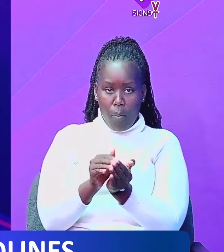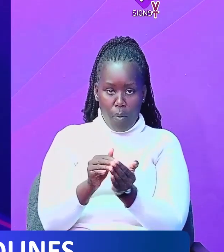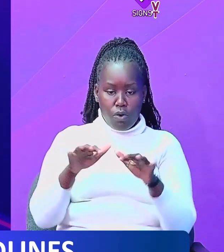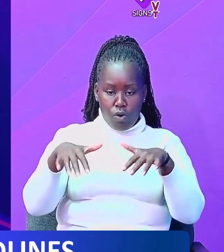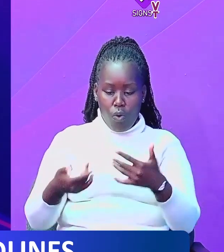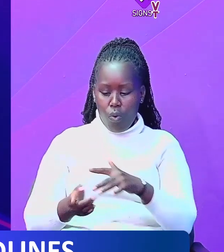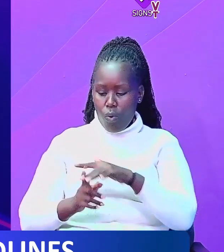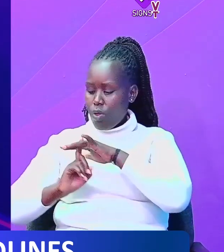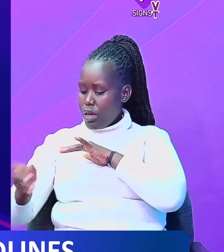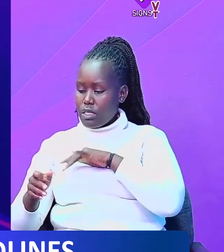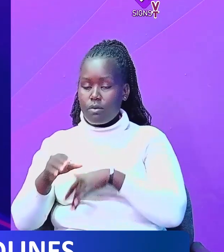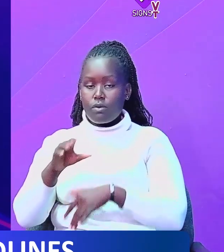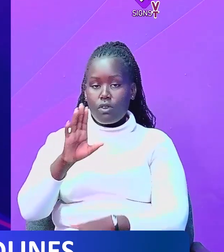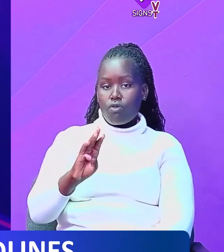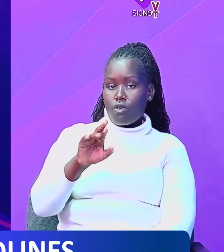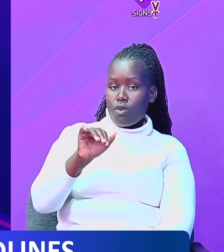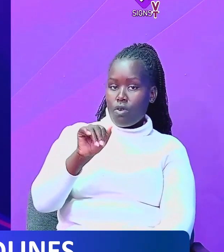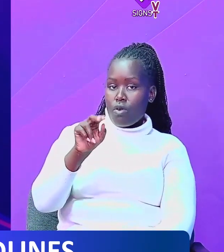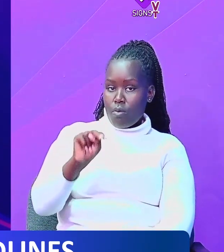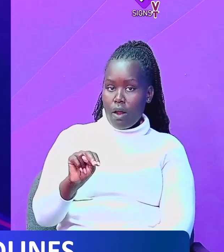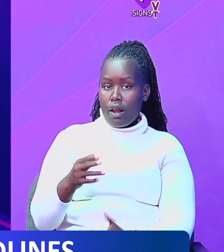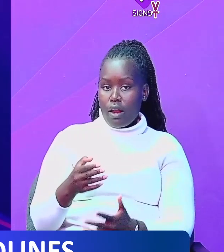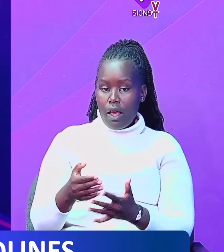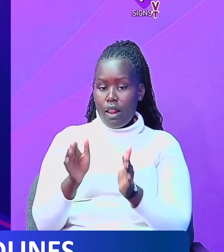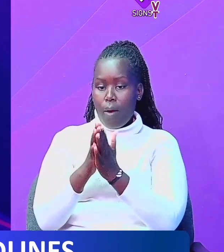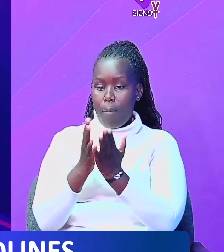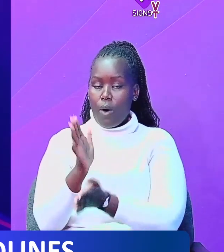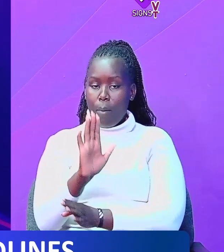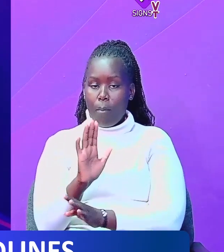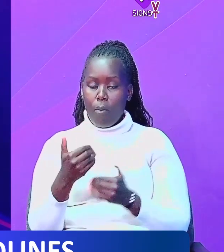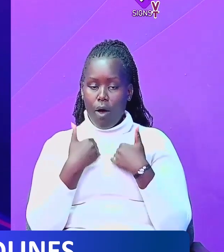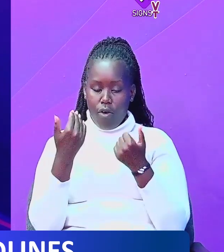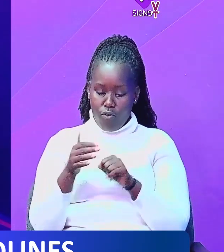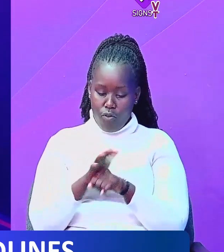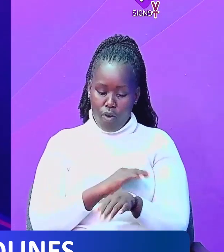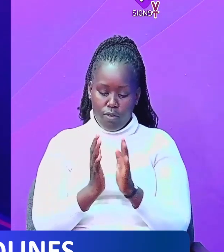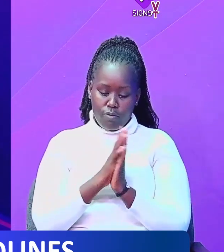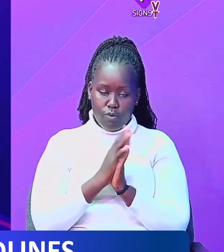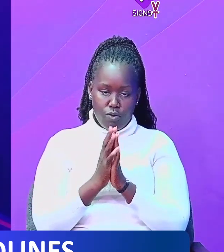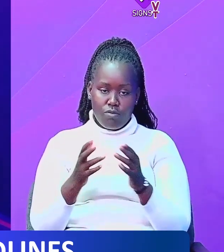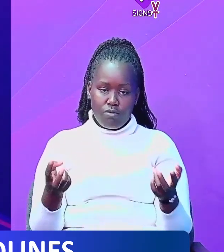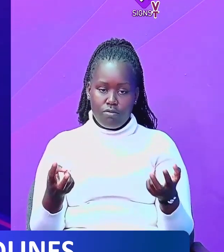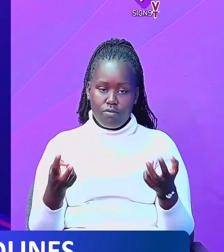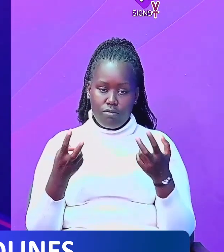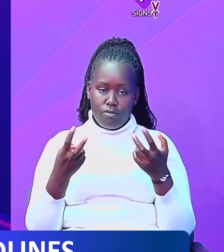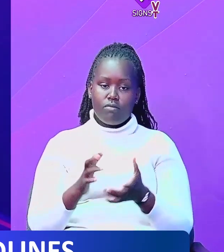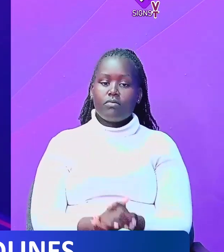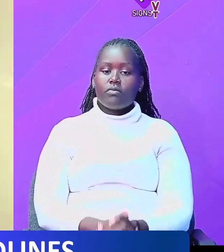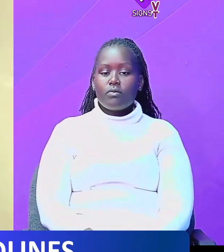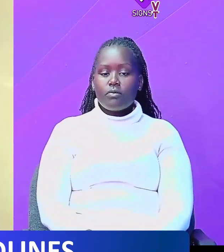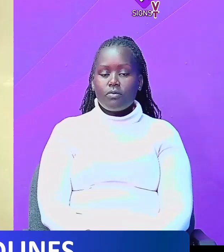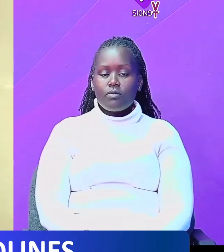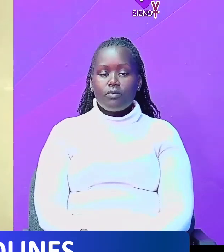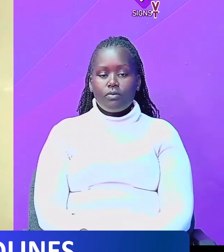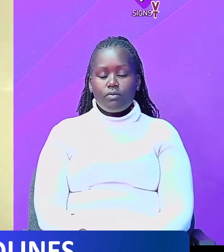of Odhiambo in their occurrence book. Here are the full details to this story. We